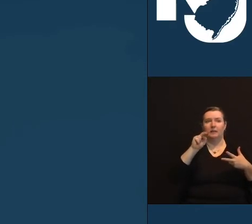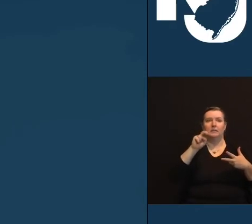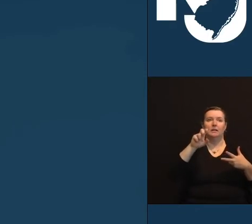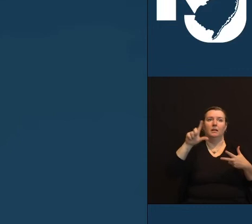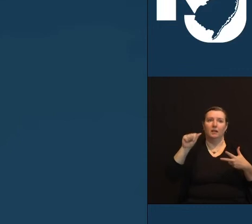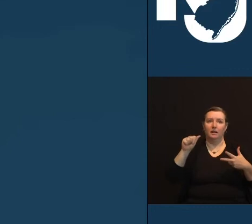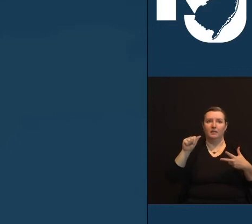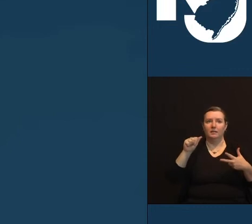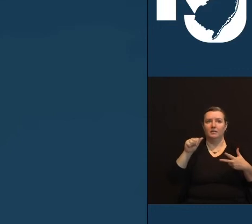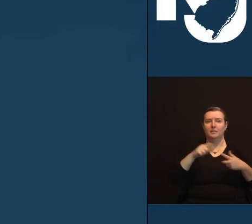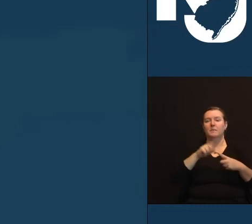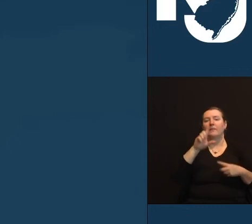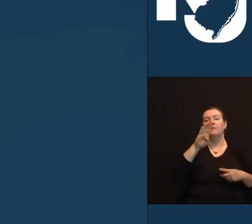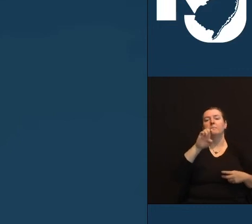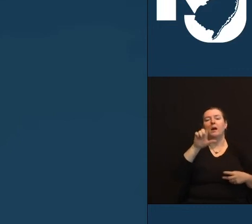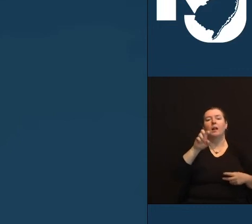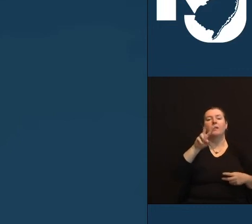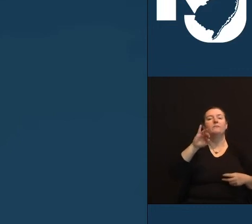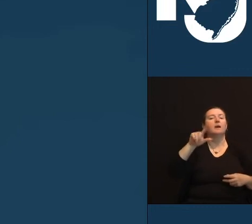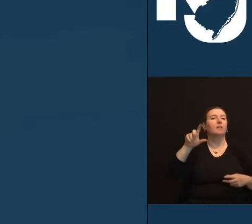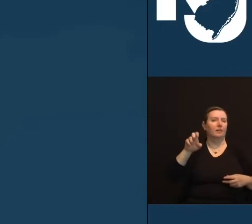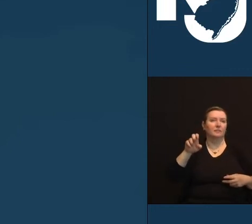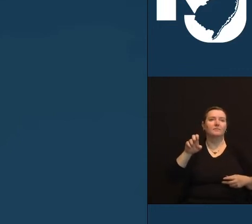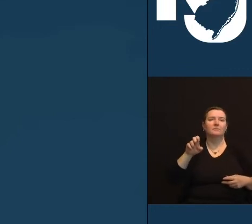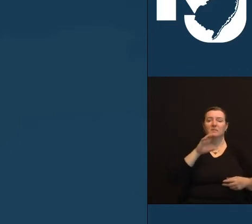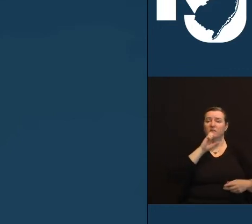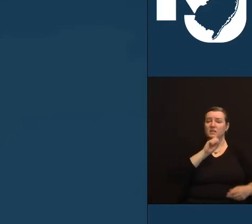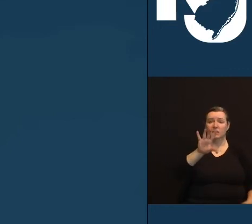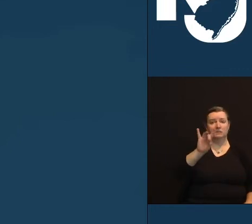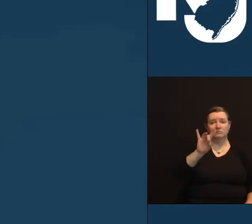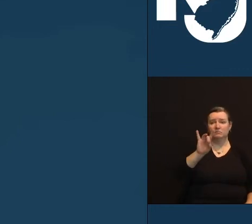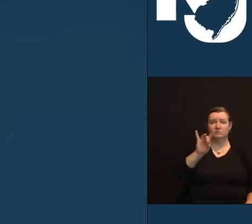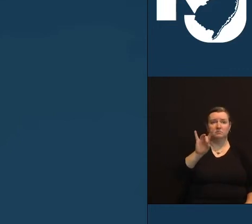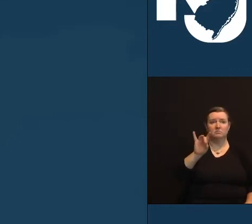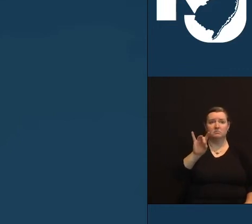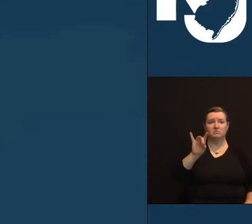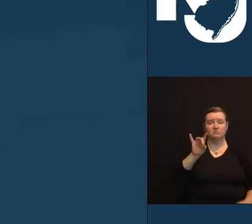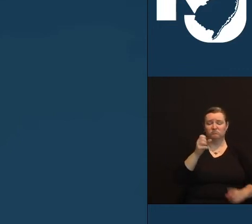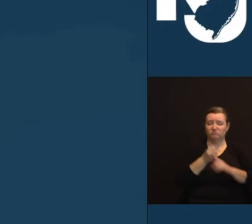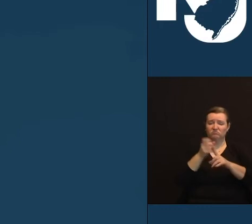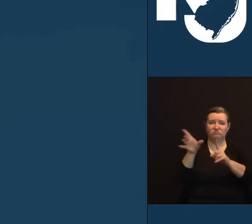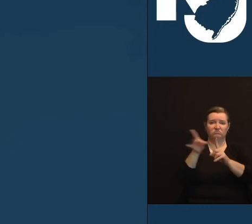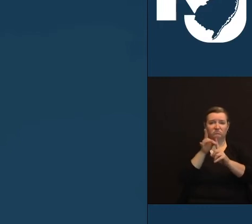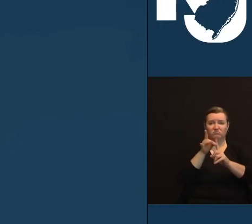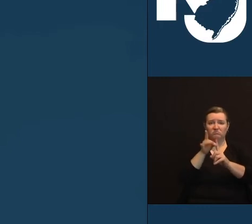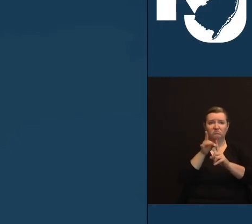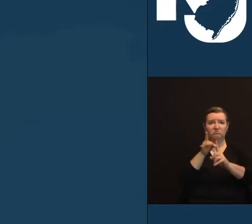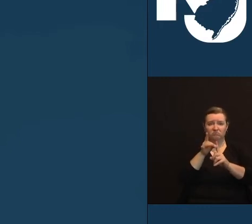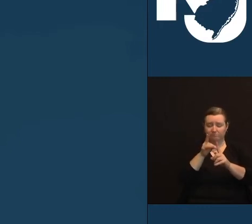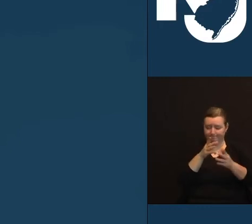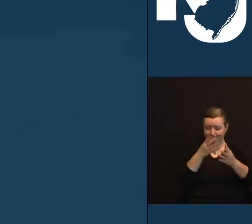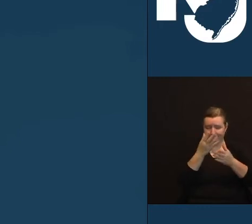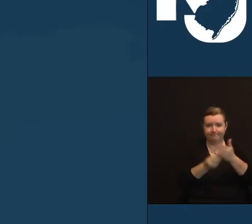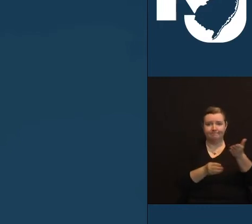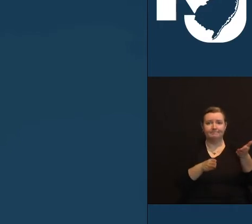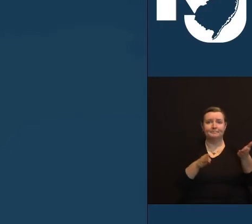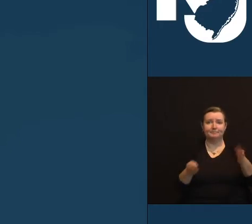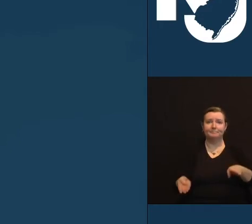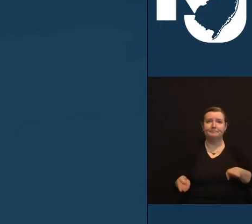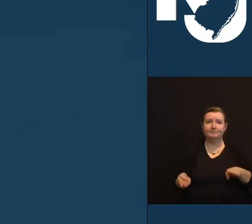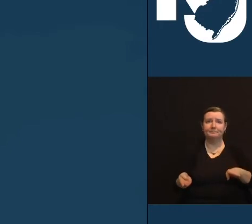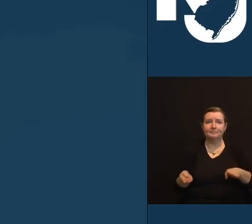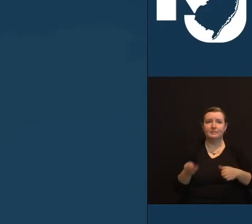just 58 years old when COVID-19 took her. A graduate of Bloomfield High, class of 1980, she